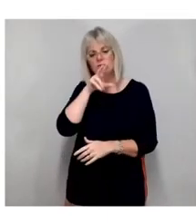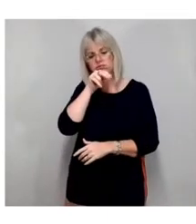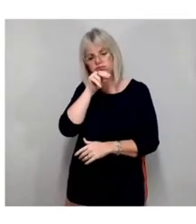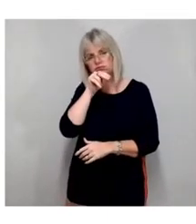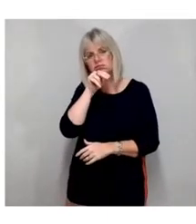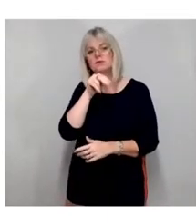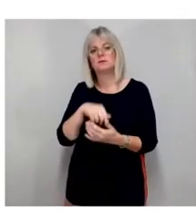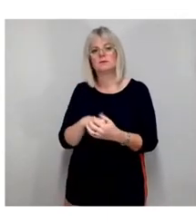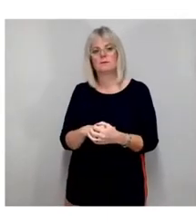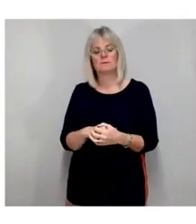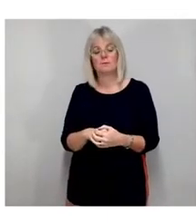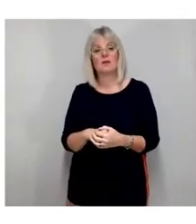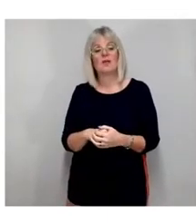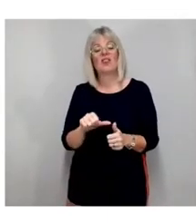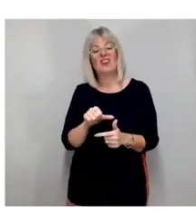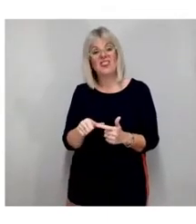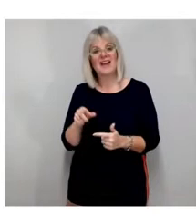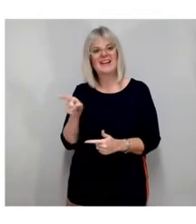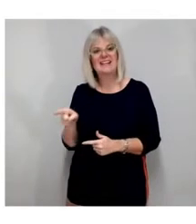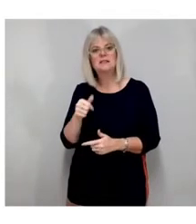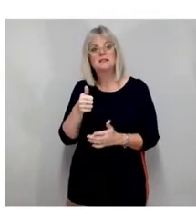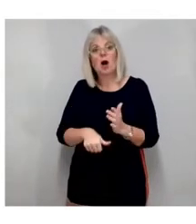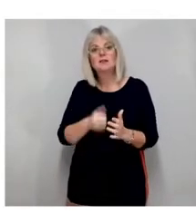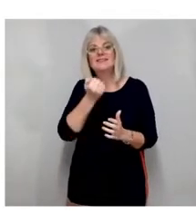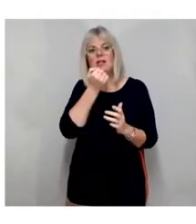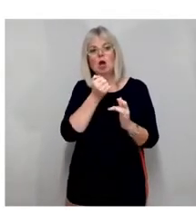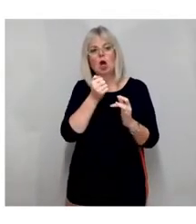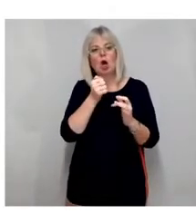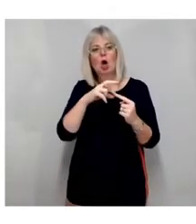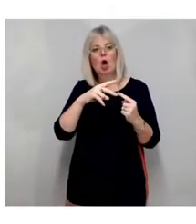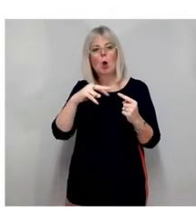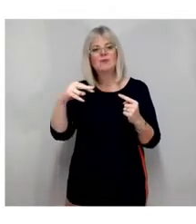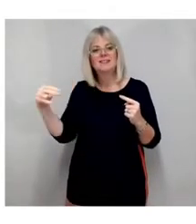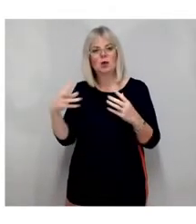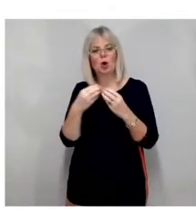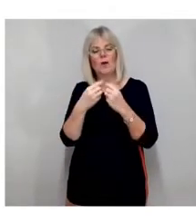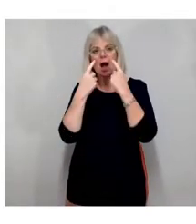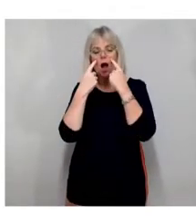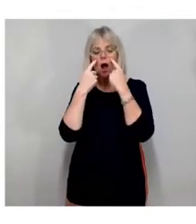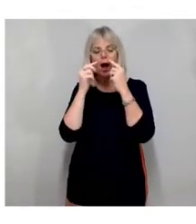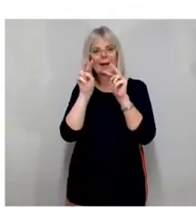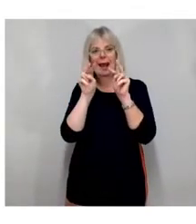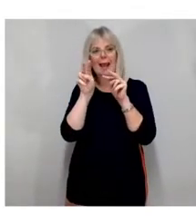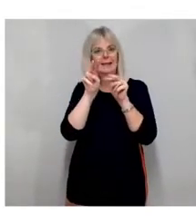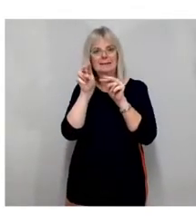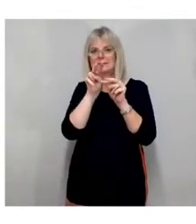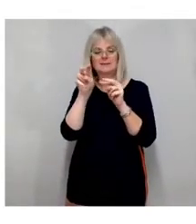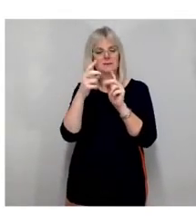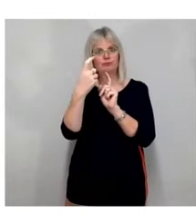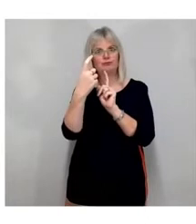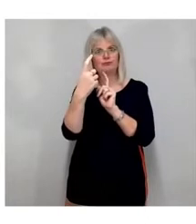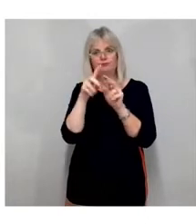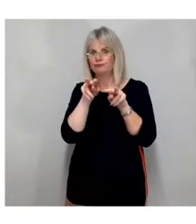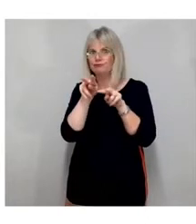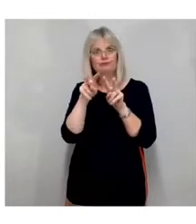started coding with eye gaze. We got such amazing feedback from that session. I mean, I think half the audience probably didn't